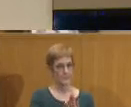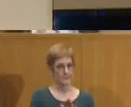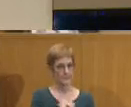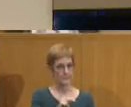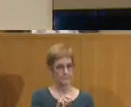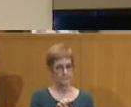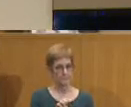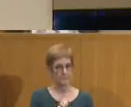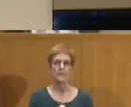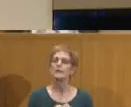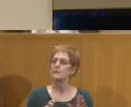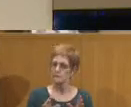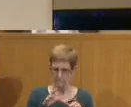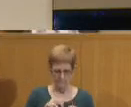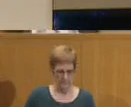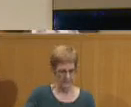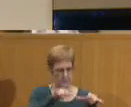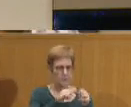I, Viola